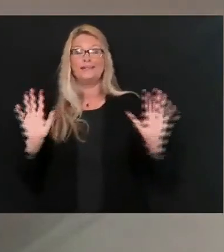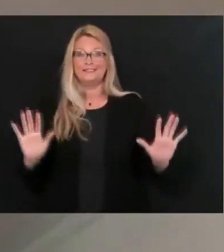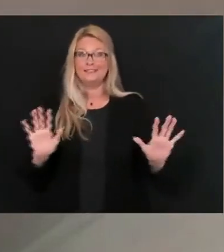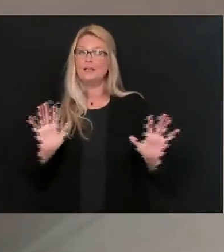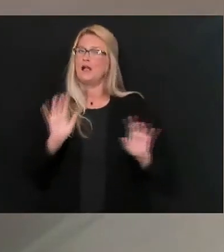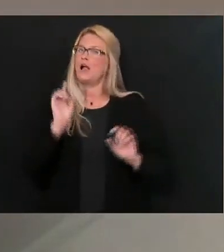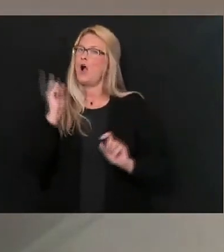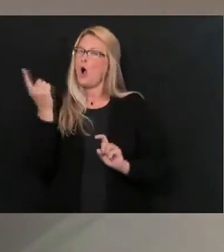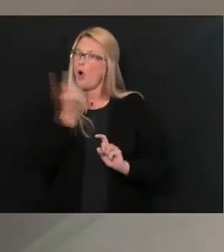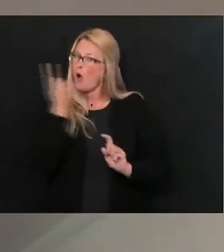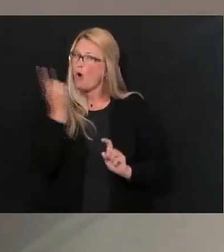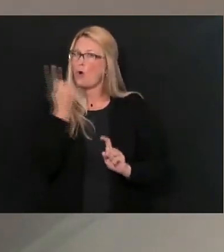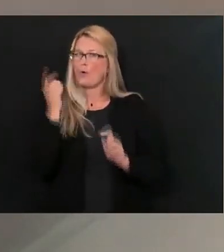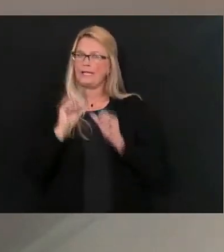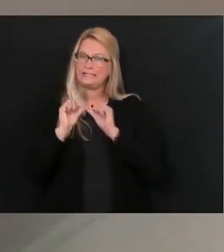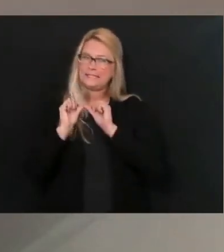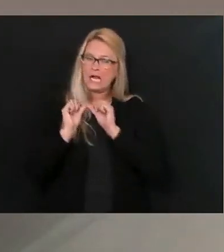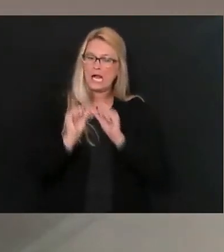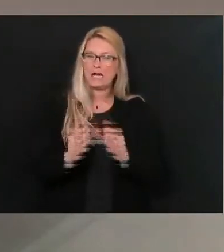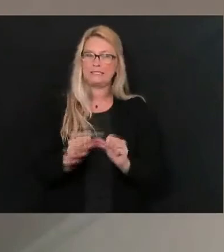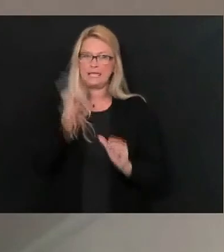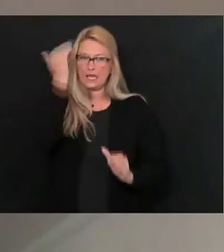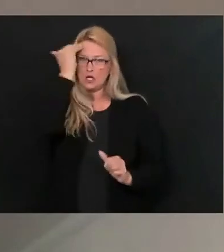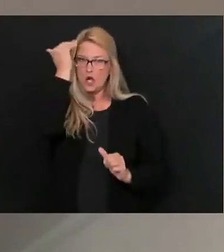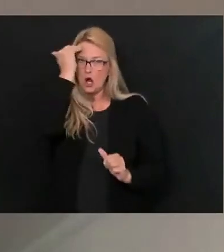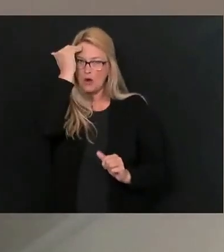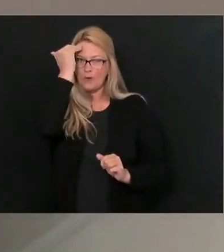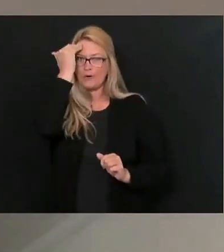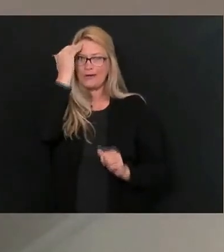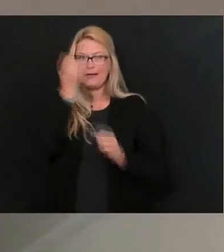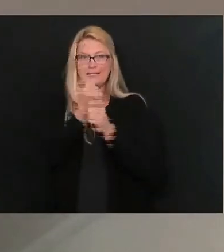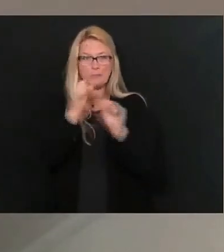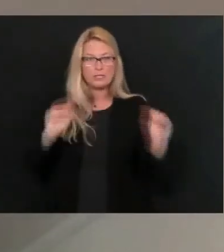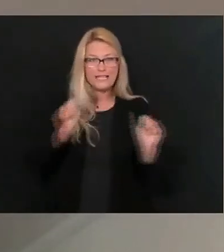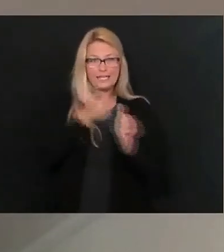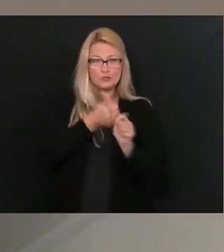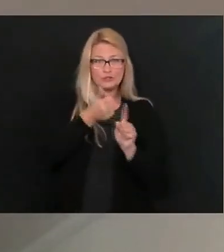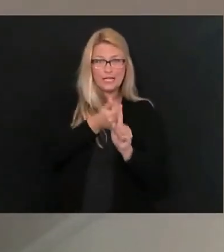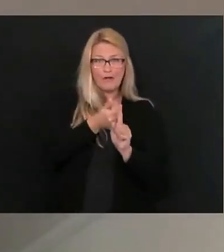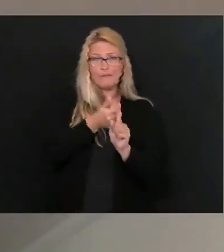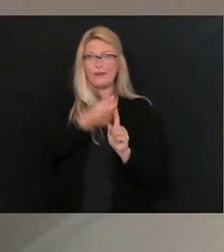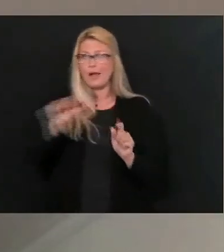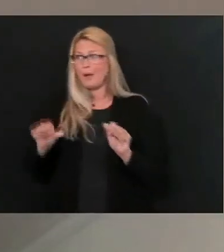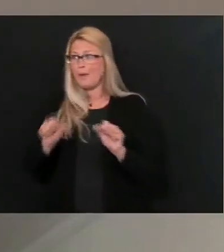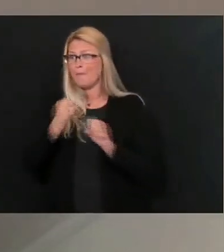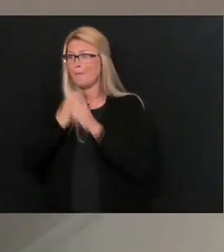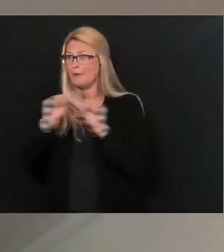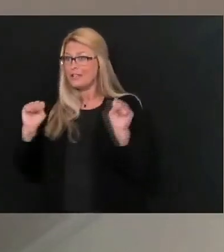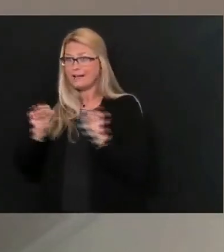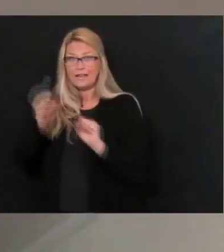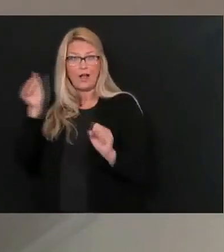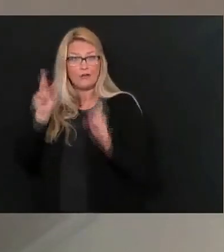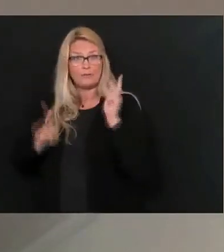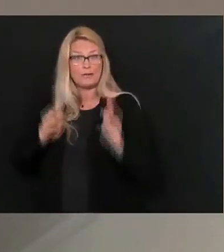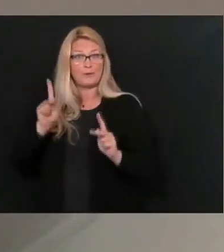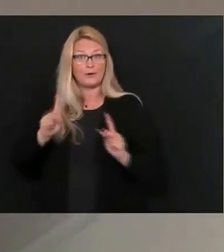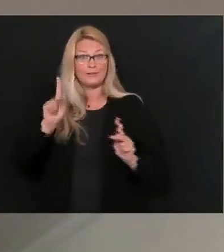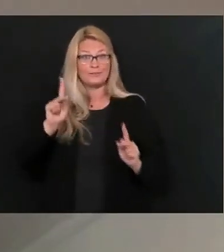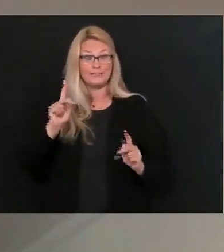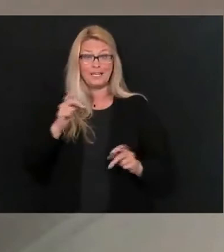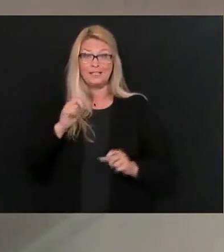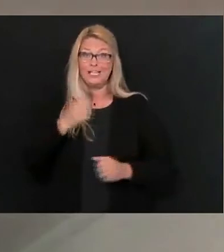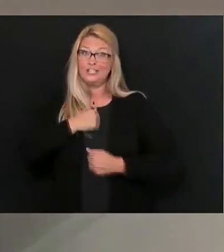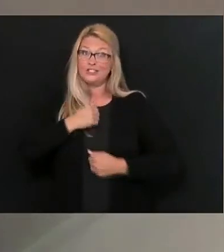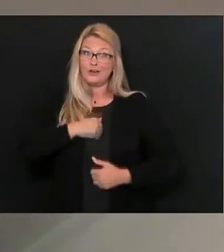should constantly be aware and be protecting ourselves and others, because as the general said today, as the governor has